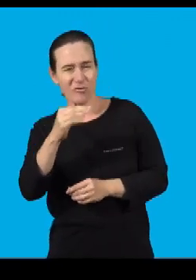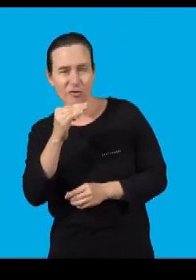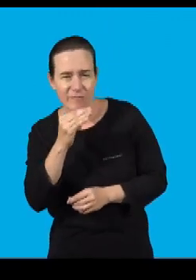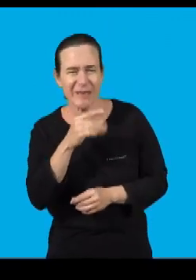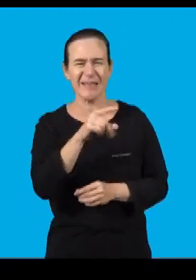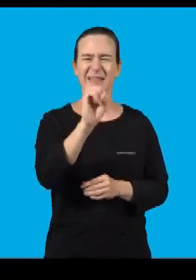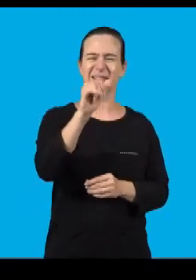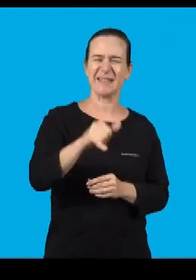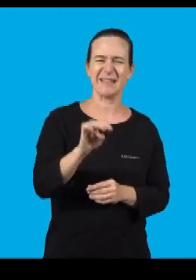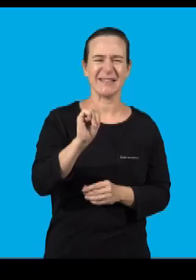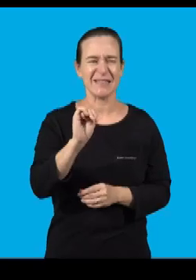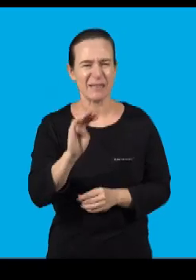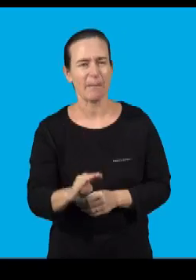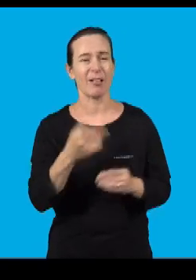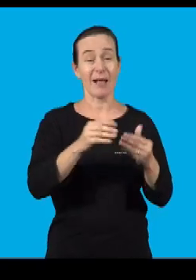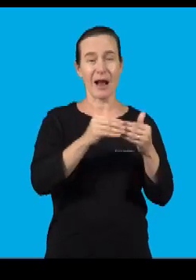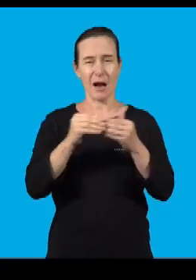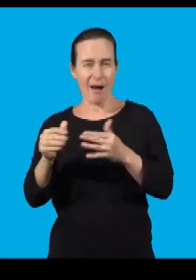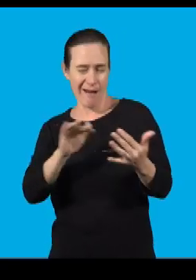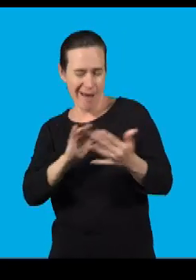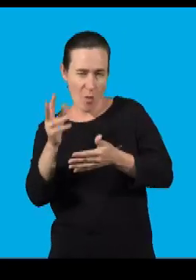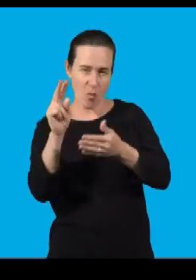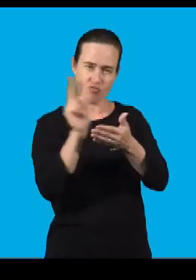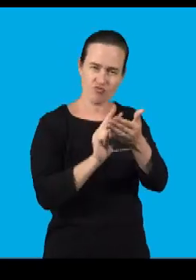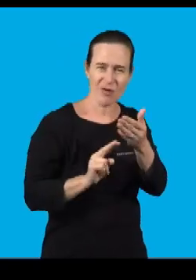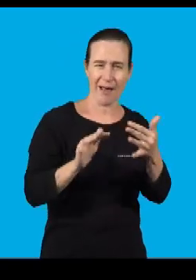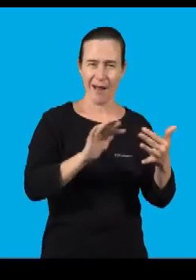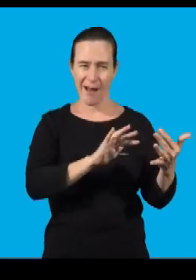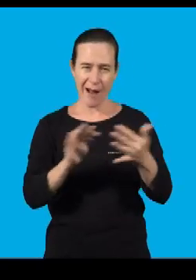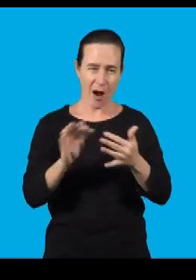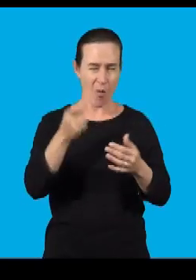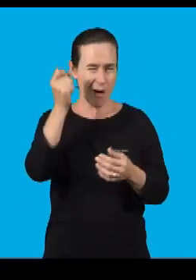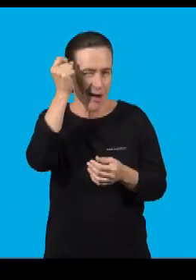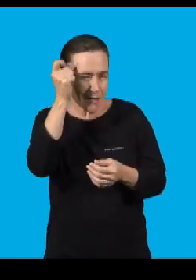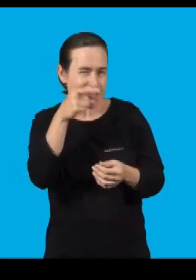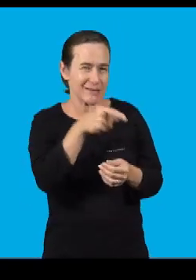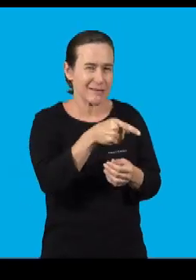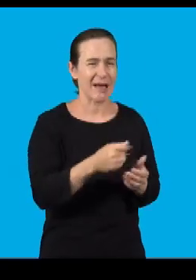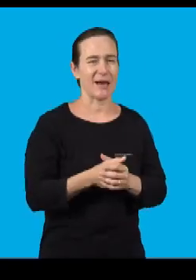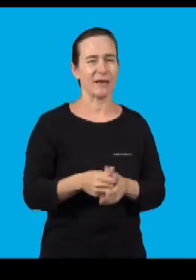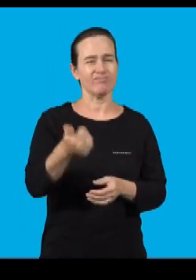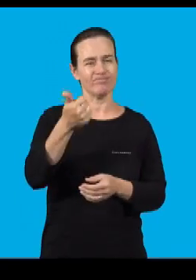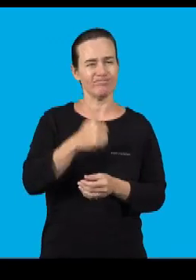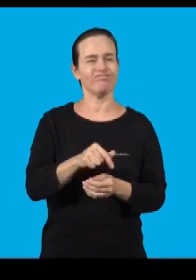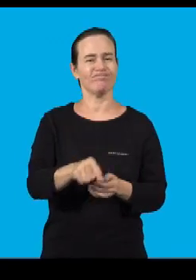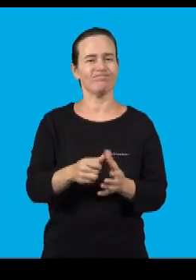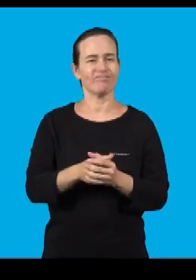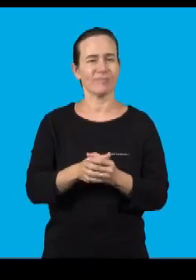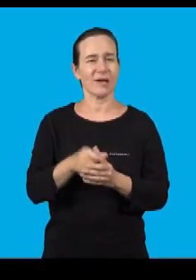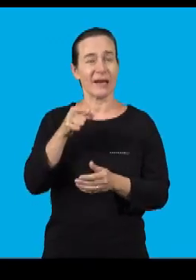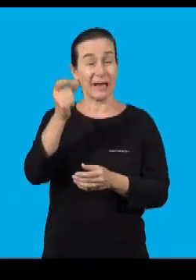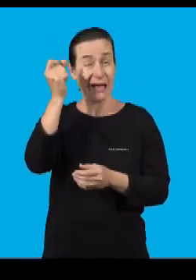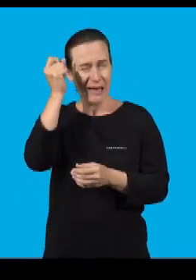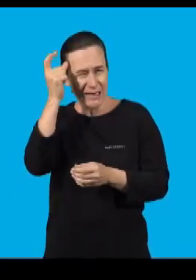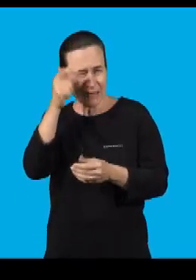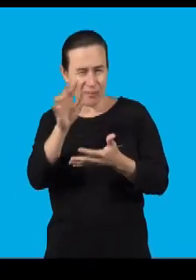imagery. Guidelines in interpreting elements of literature. Comprehension skills for literature as well as answering questions. So what do we do